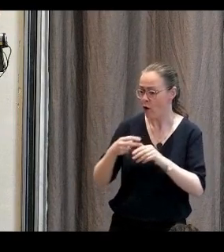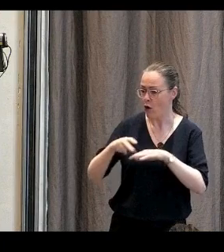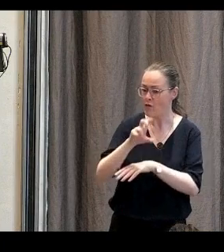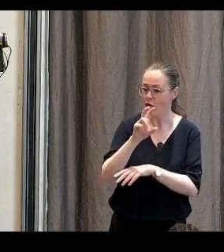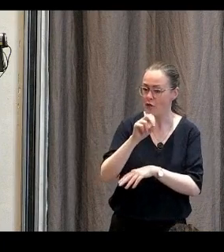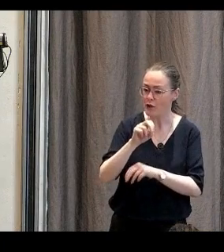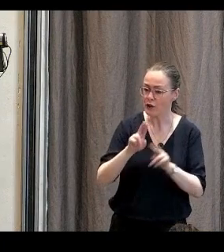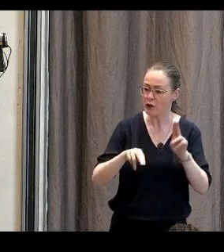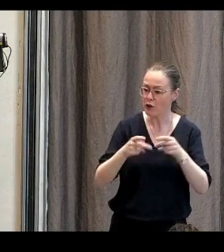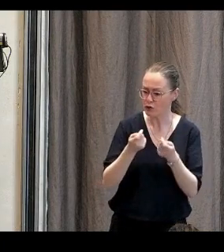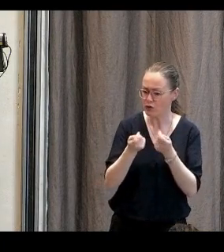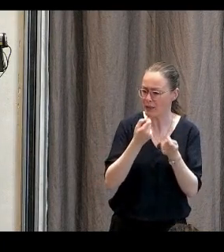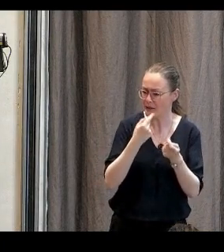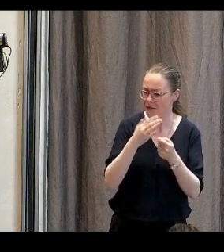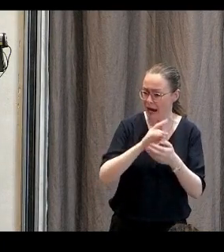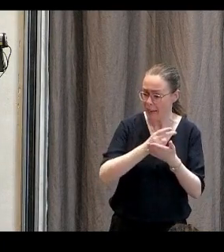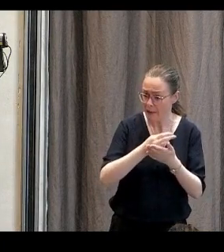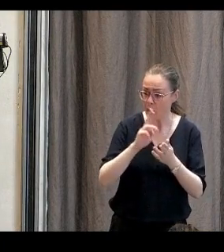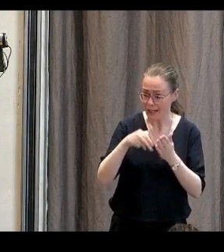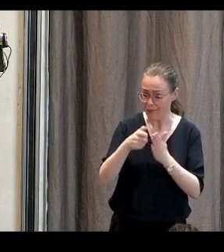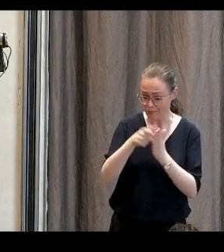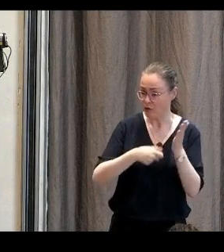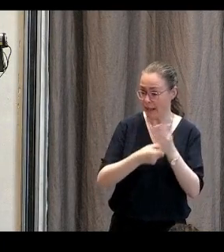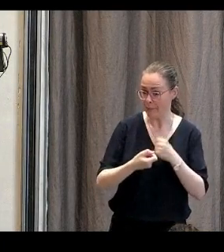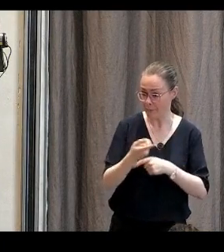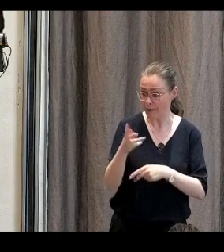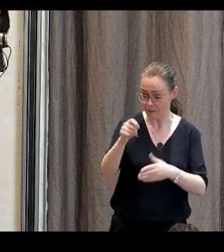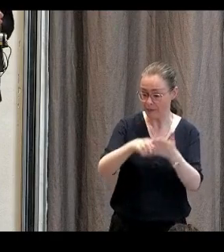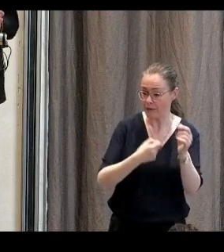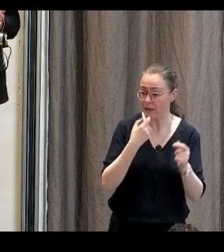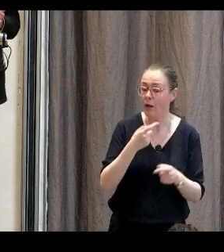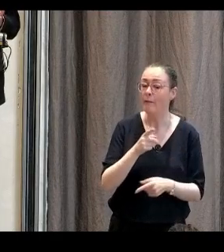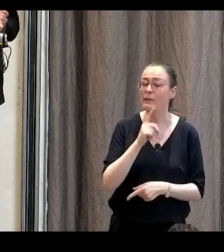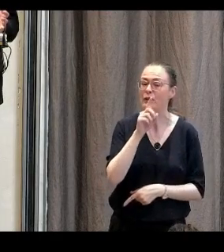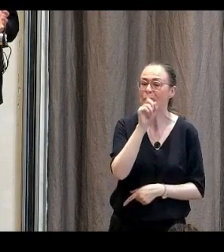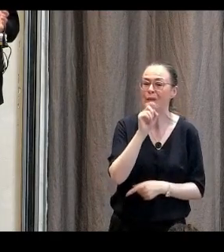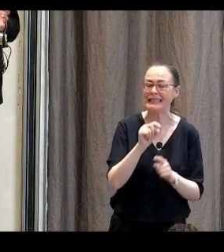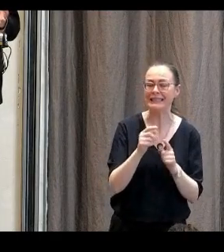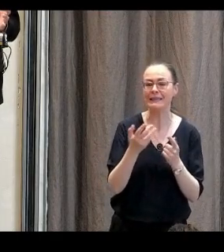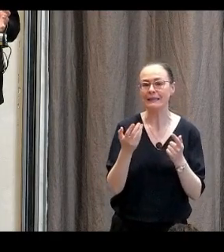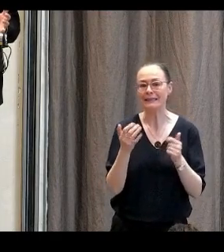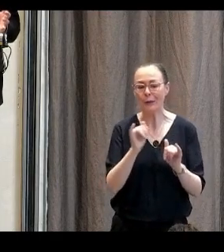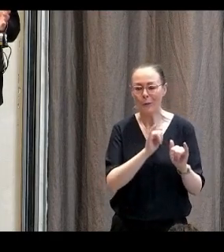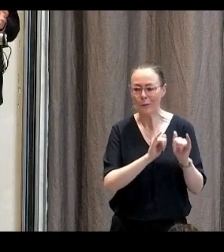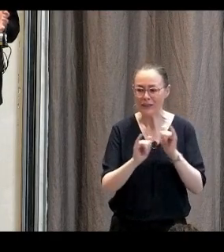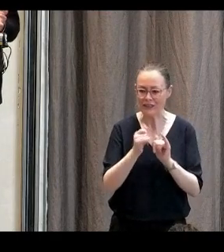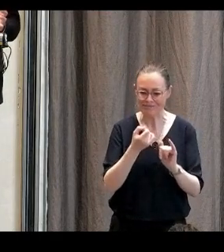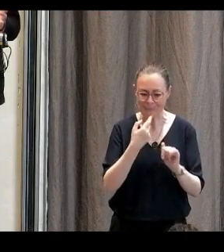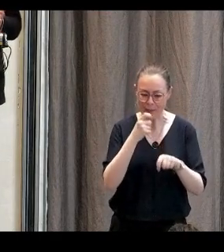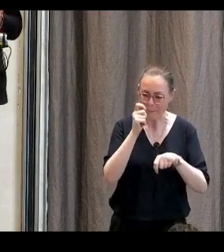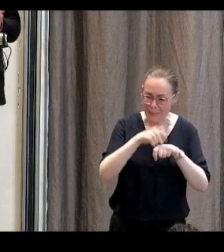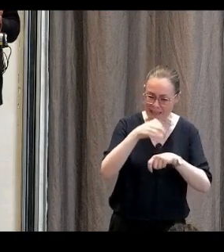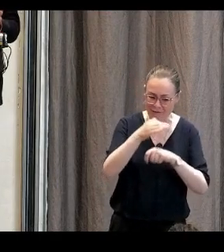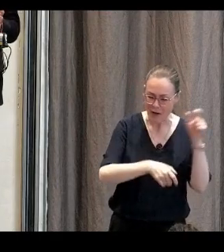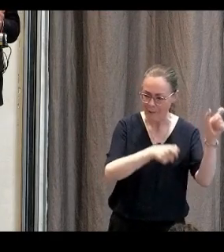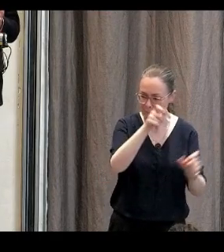for epilepsy. They're all on the market. We can prescribe them. But the question is, which of these drugs are actually the best for